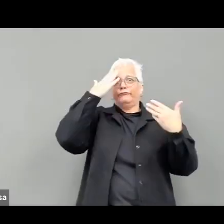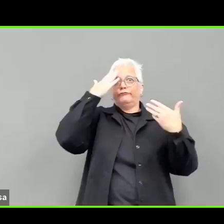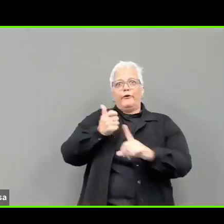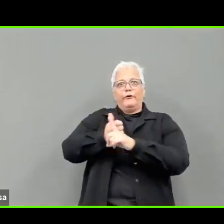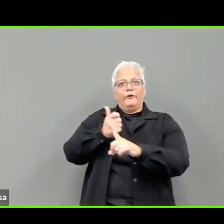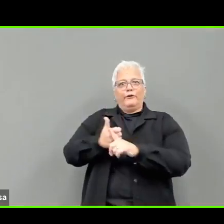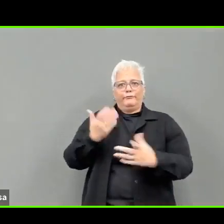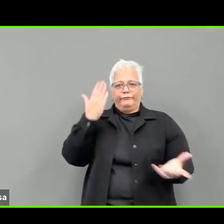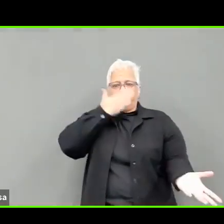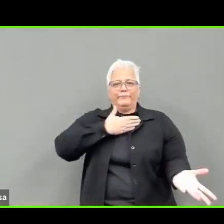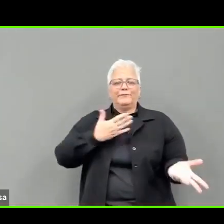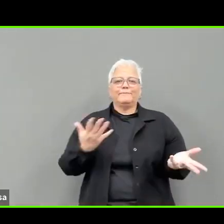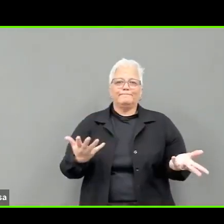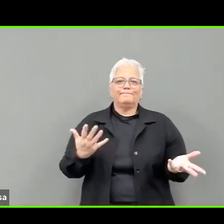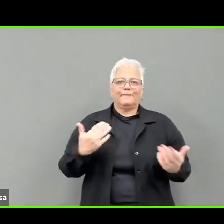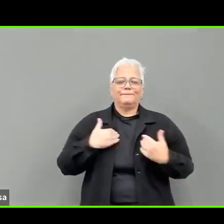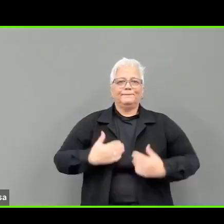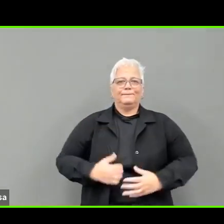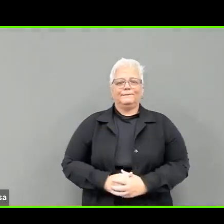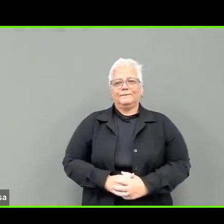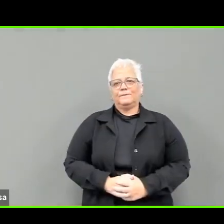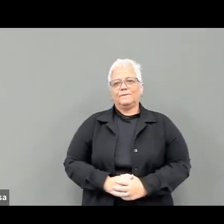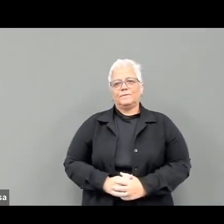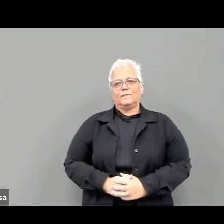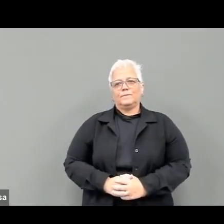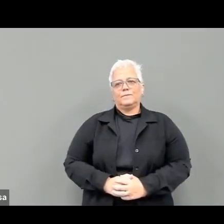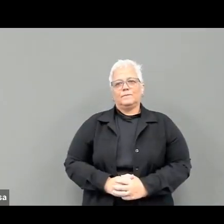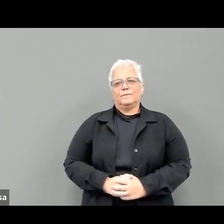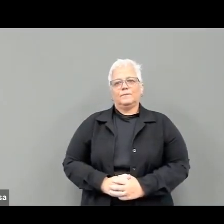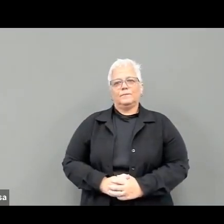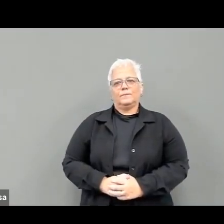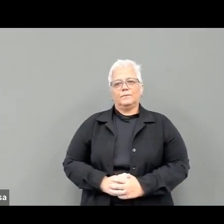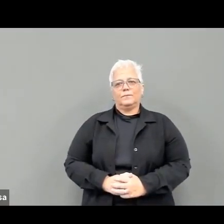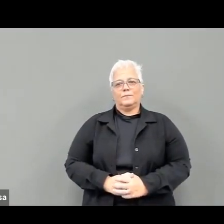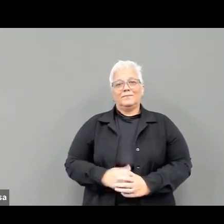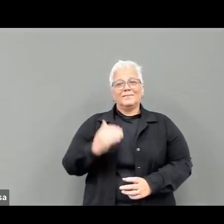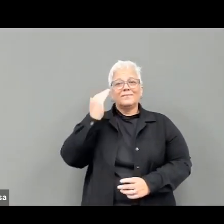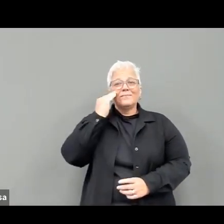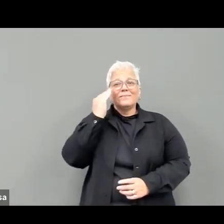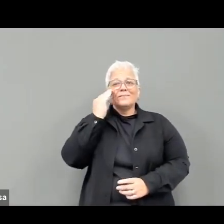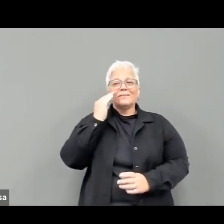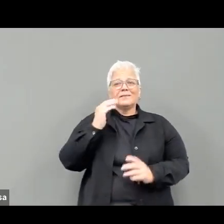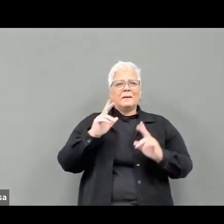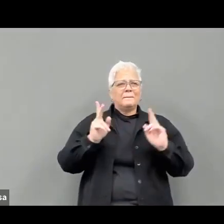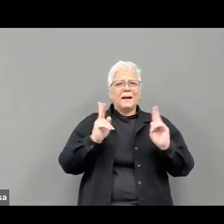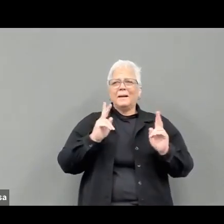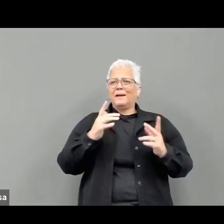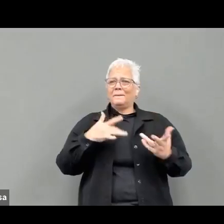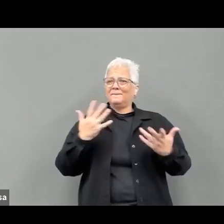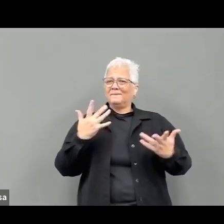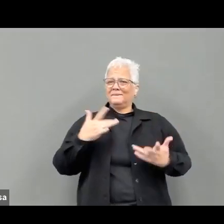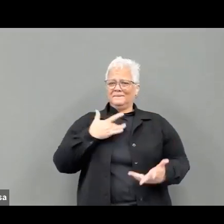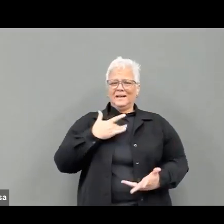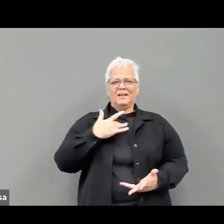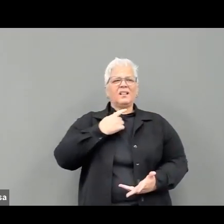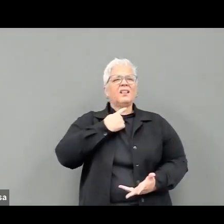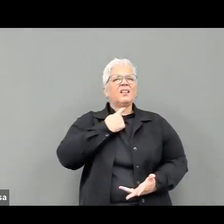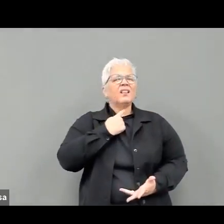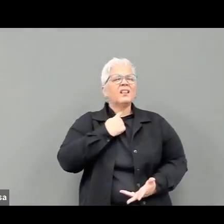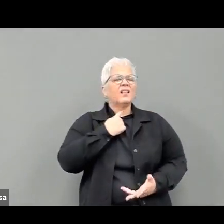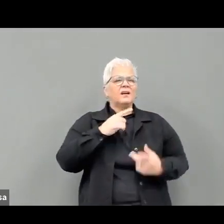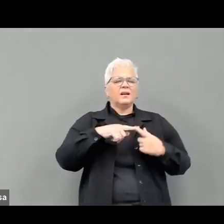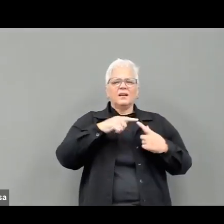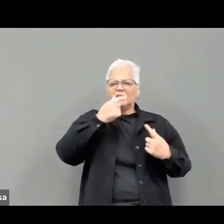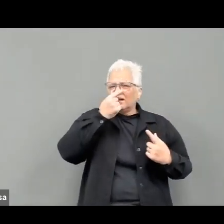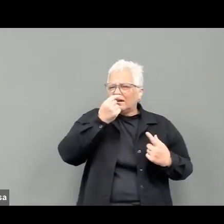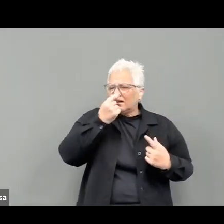toll in Tulsa County to date. The 18 to 35 age group continues to comprise the majority of cases, with more than 30%